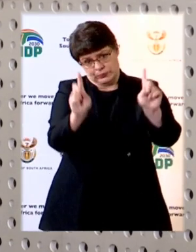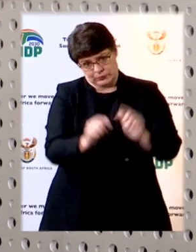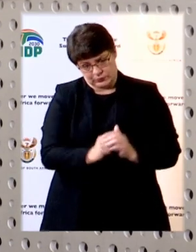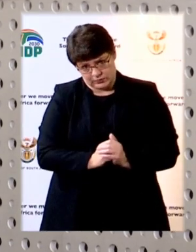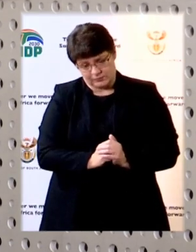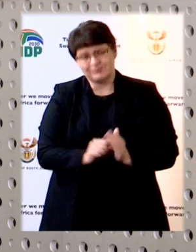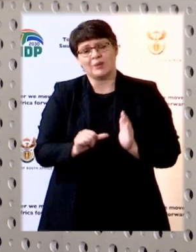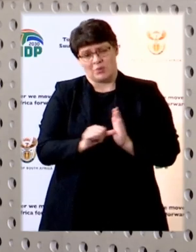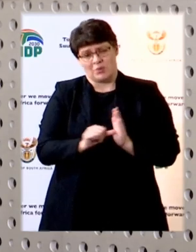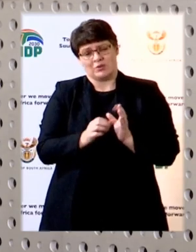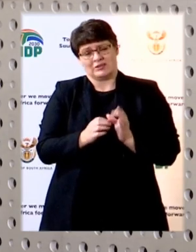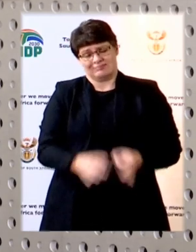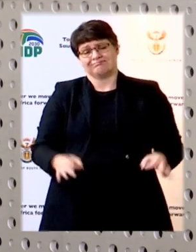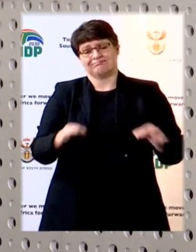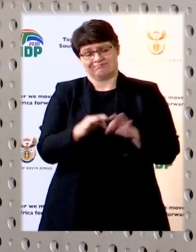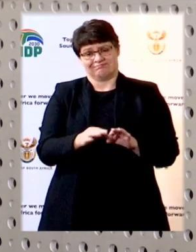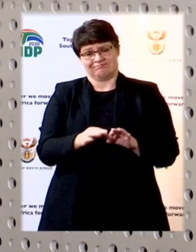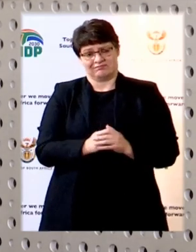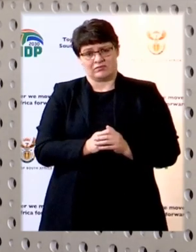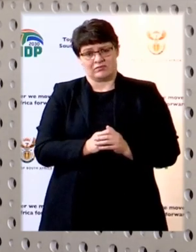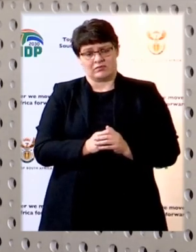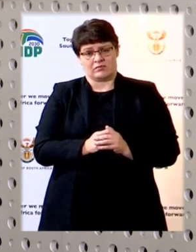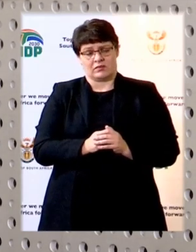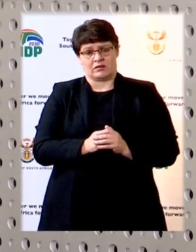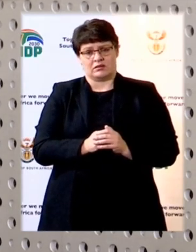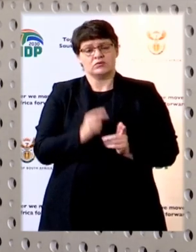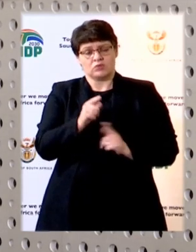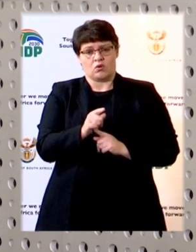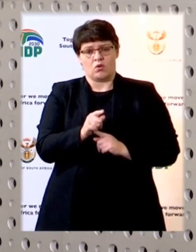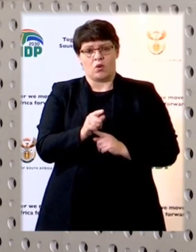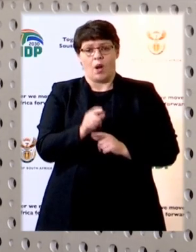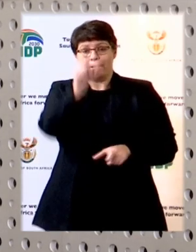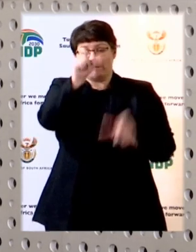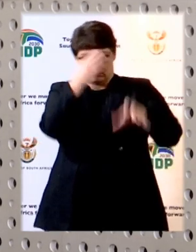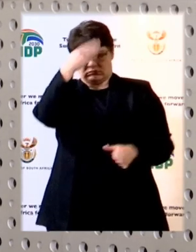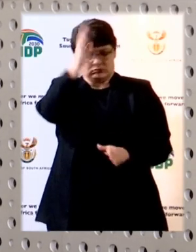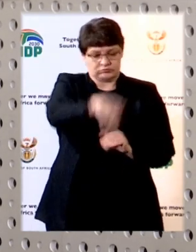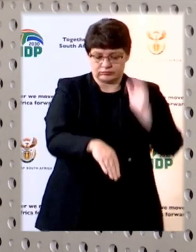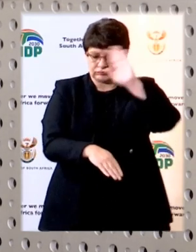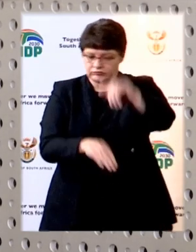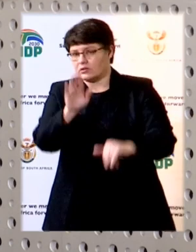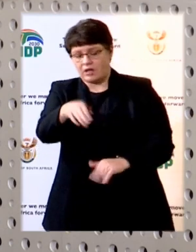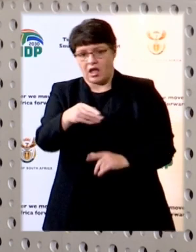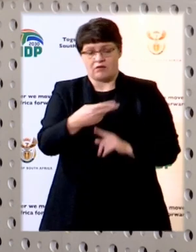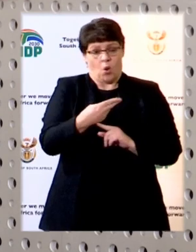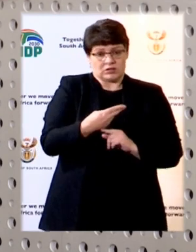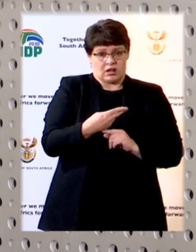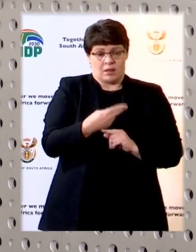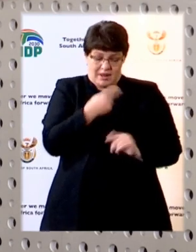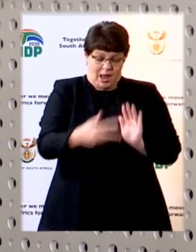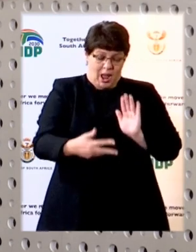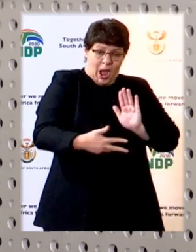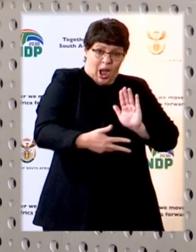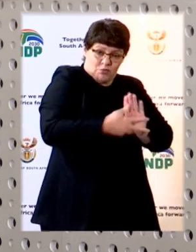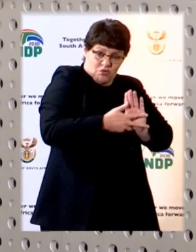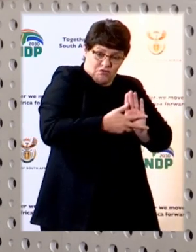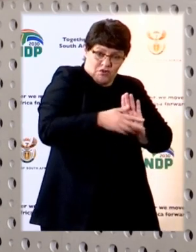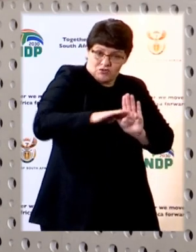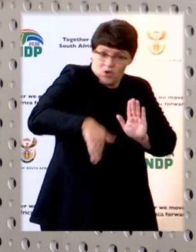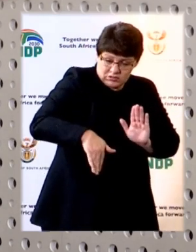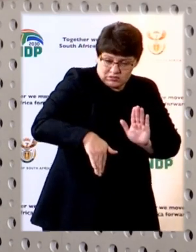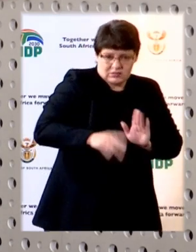is very important. So no one should be receiving guests that are not approved as part